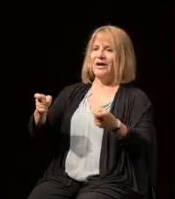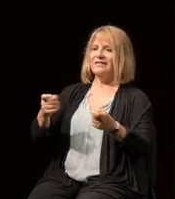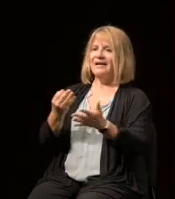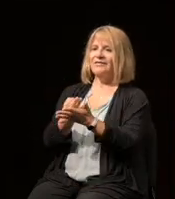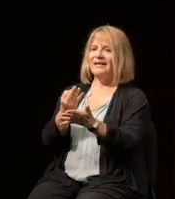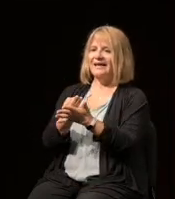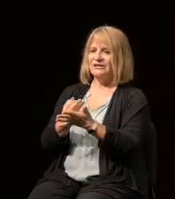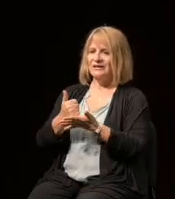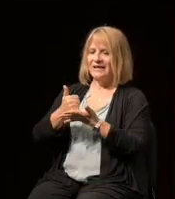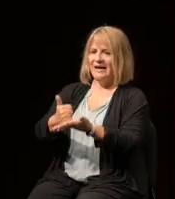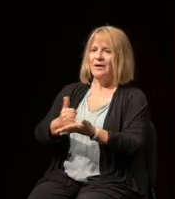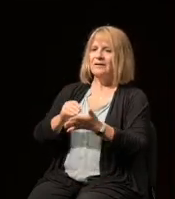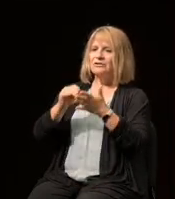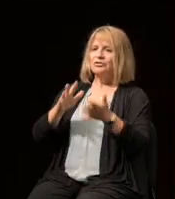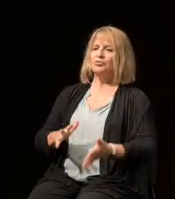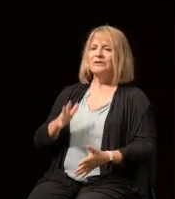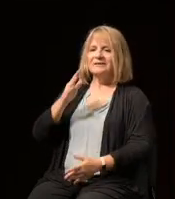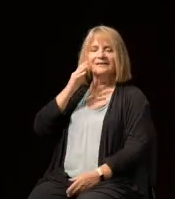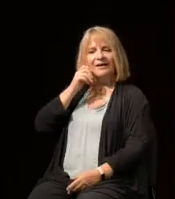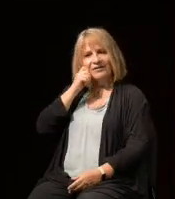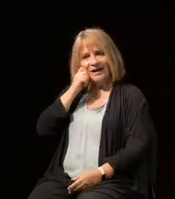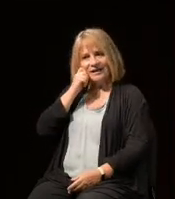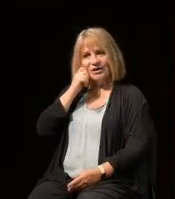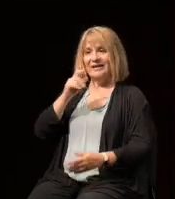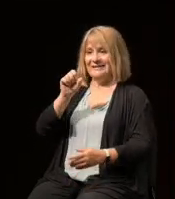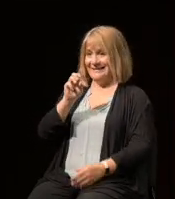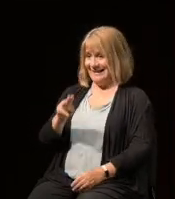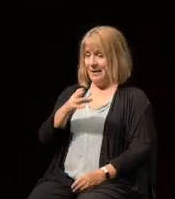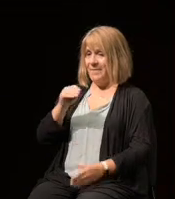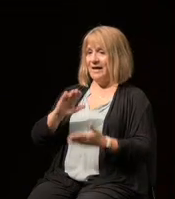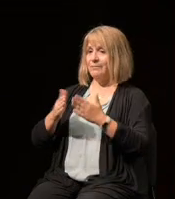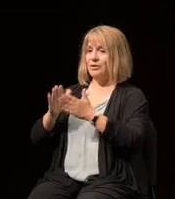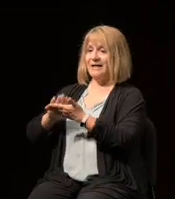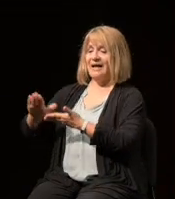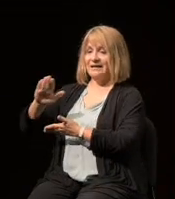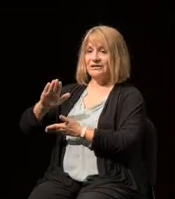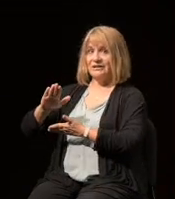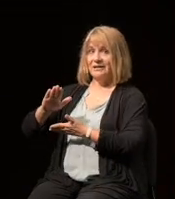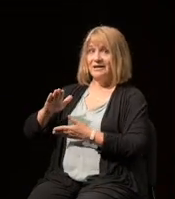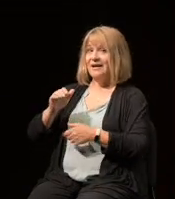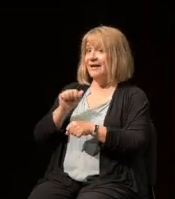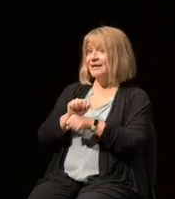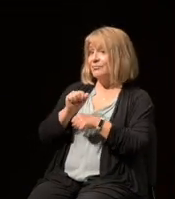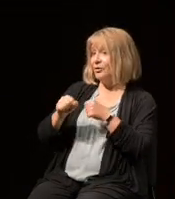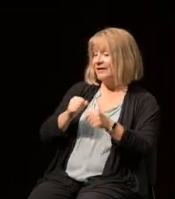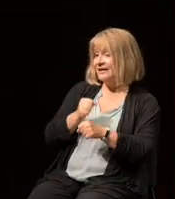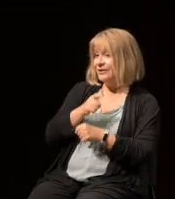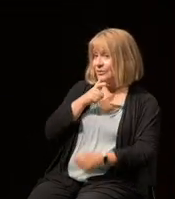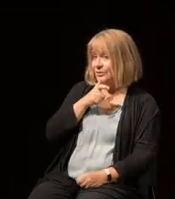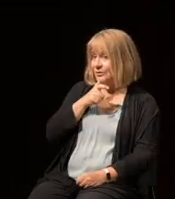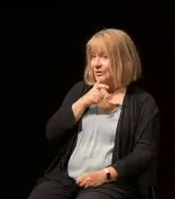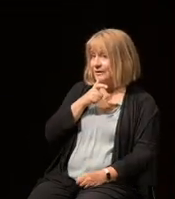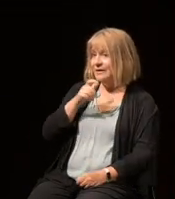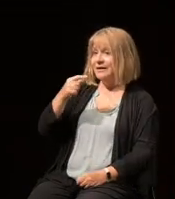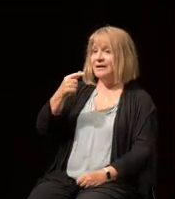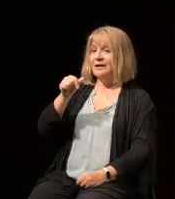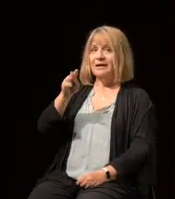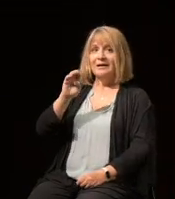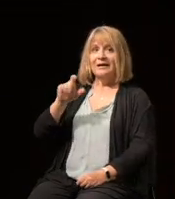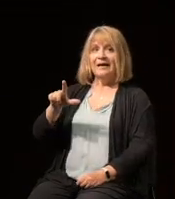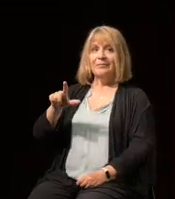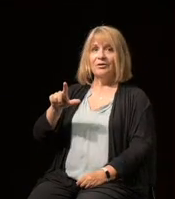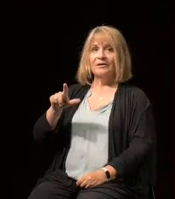students of color in STEM and community colleges. The Academic Employee of the Year is Gabriel